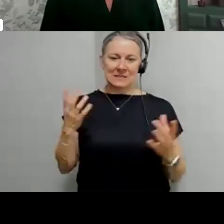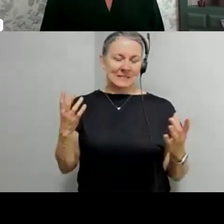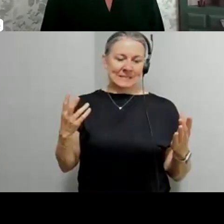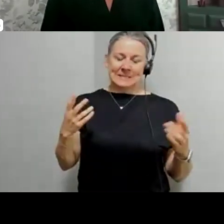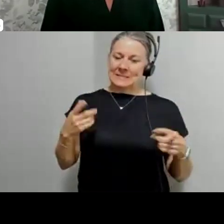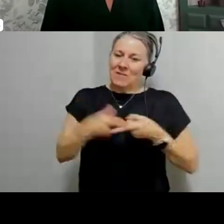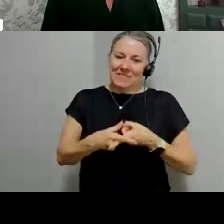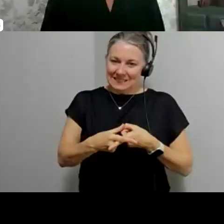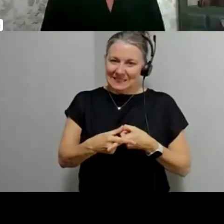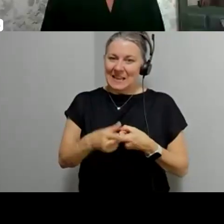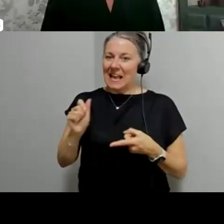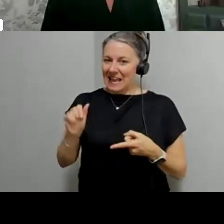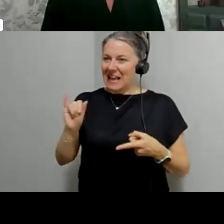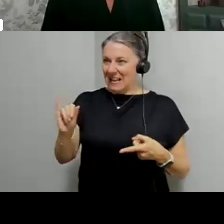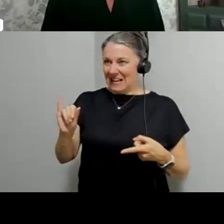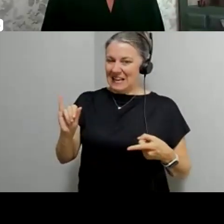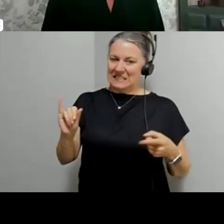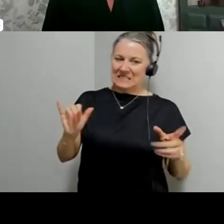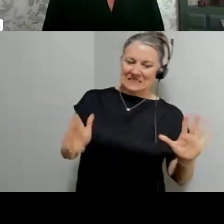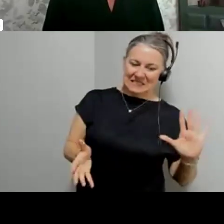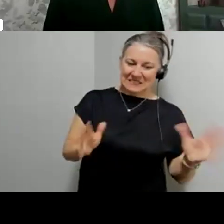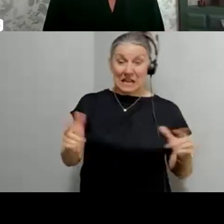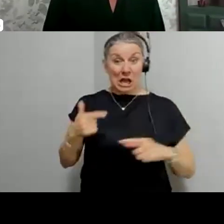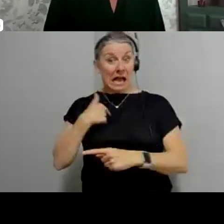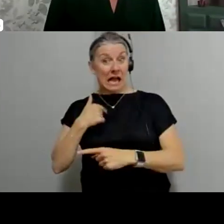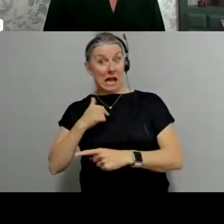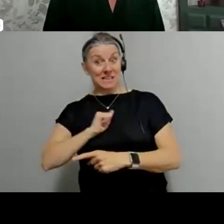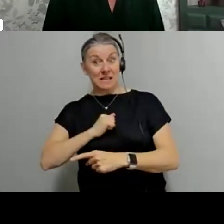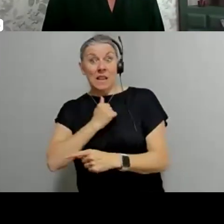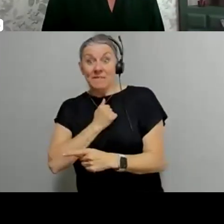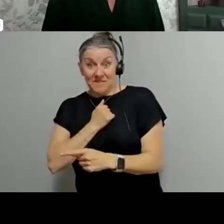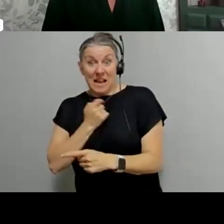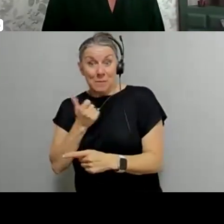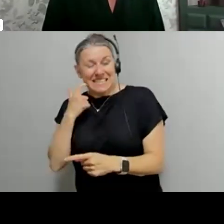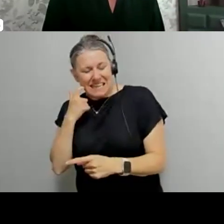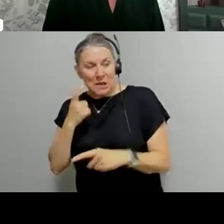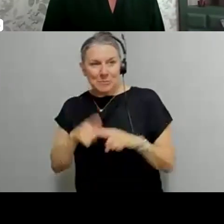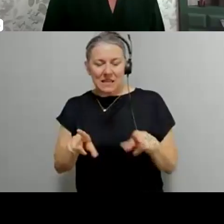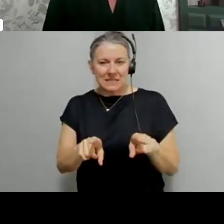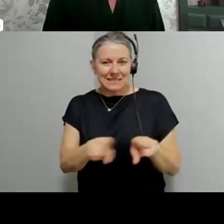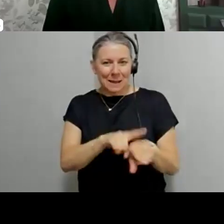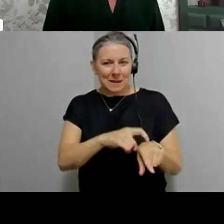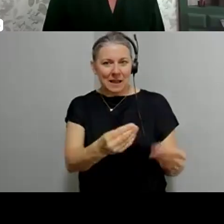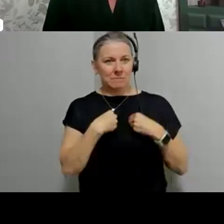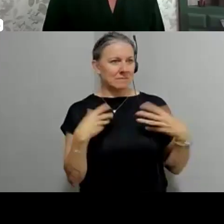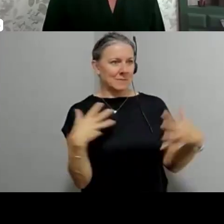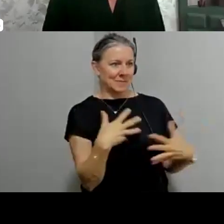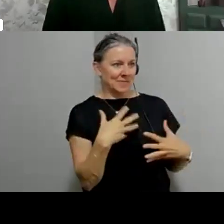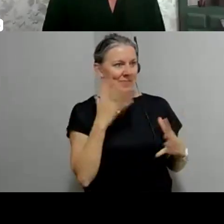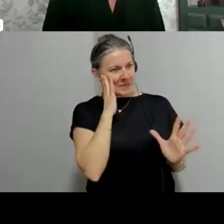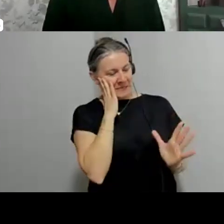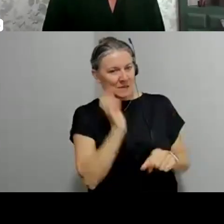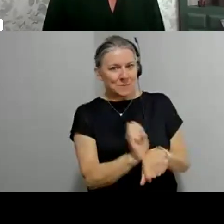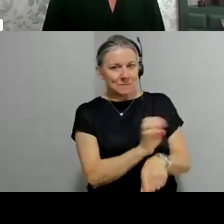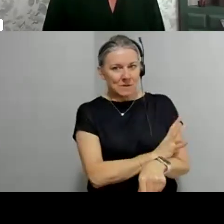of AI because I'm slightly addicted to it. I quite love it. But on the other hand, it kind of freaks me out because, the stuff you used to